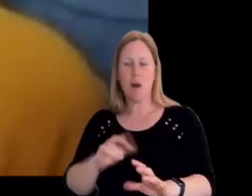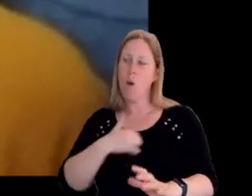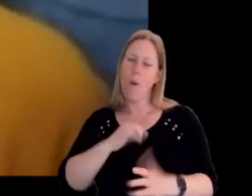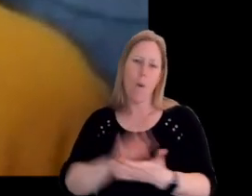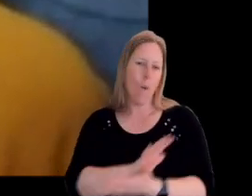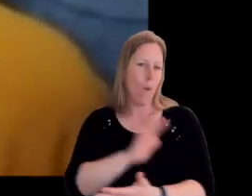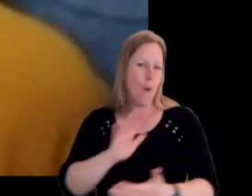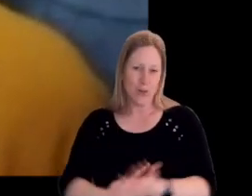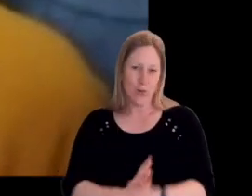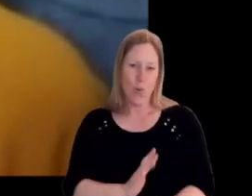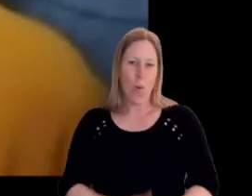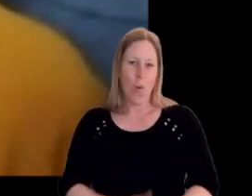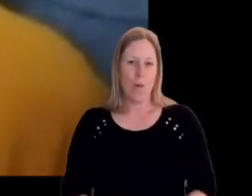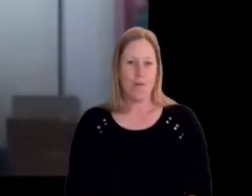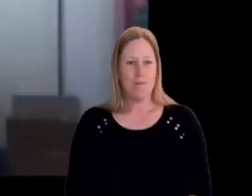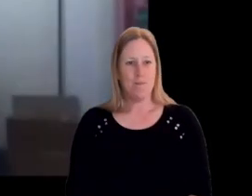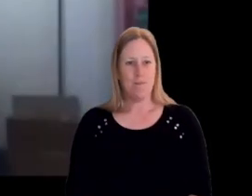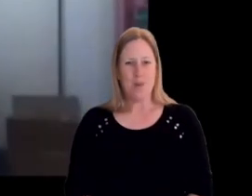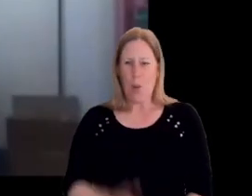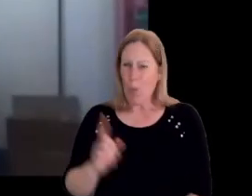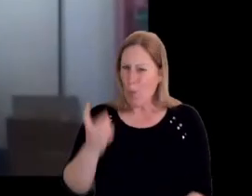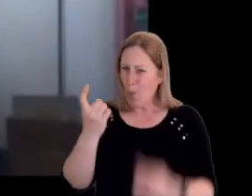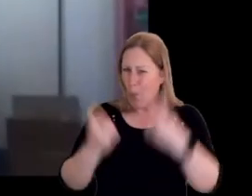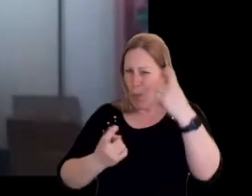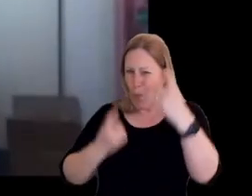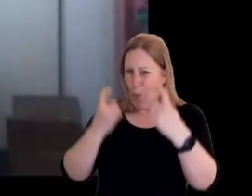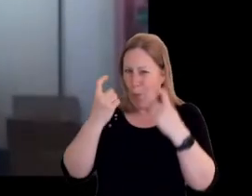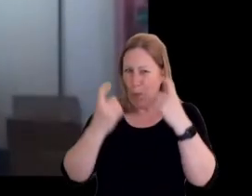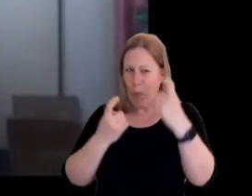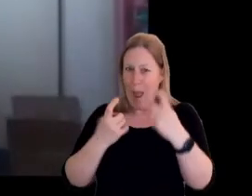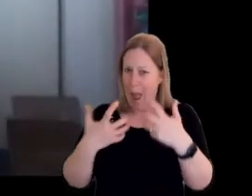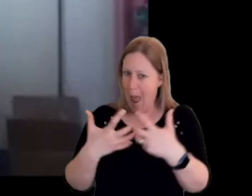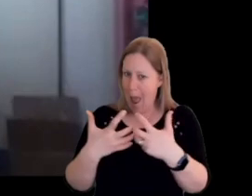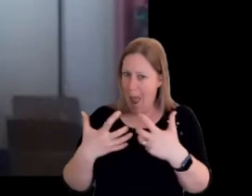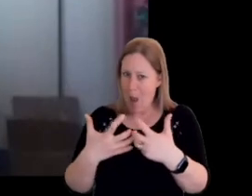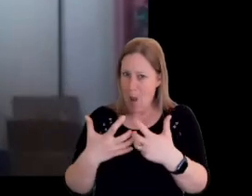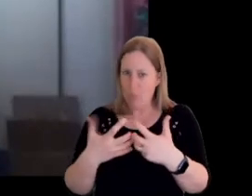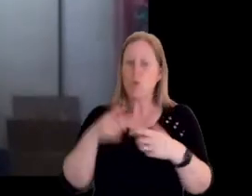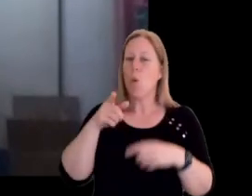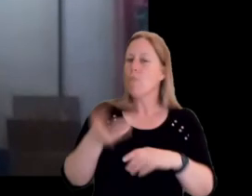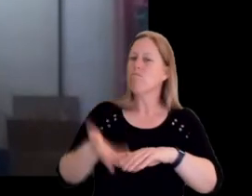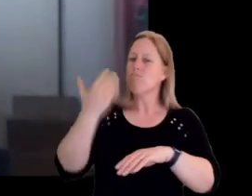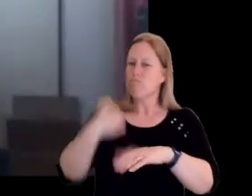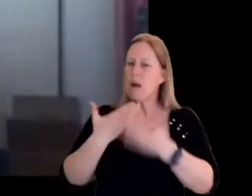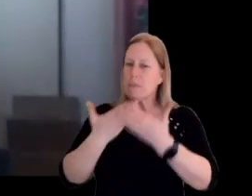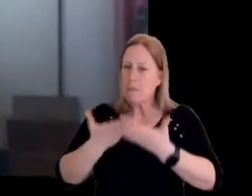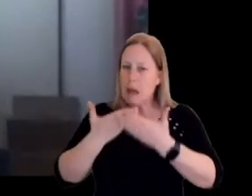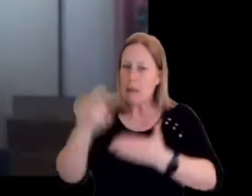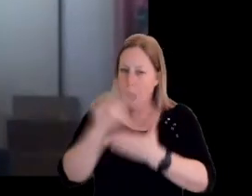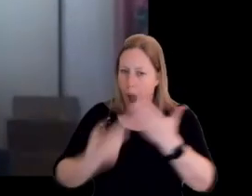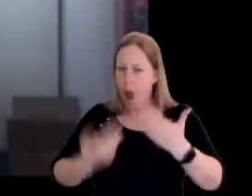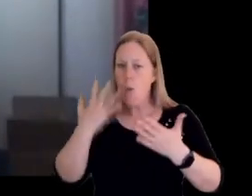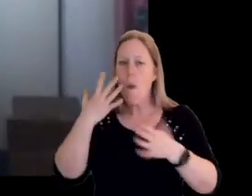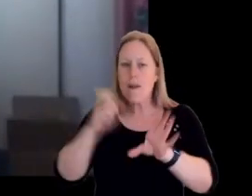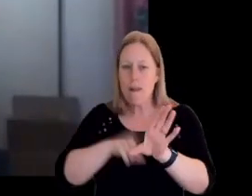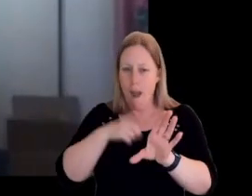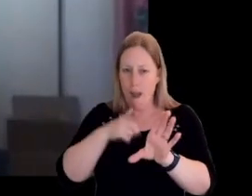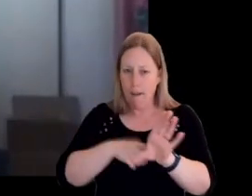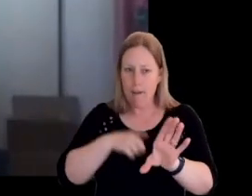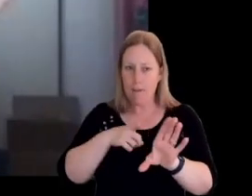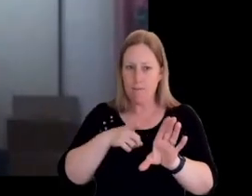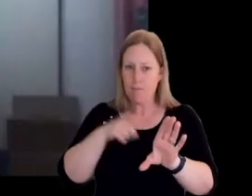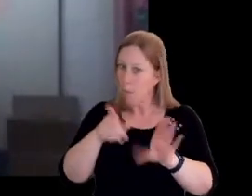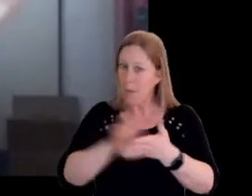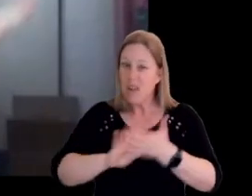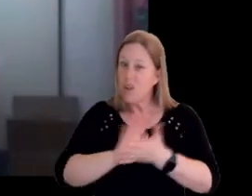and I'm enjoying it so much. I'm curious about how. So you said that you were studying arts at a younger age. Was there